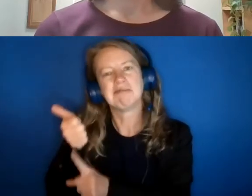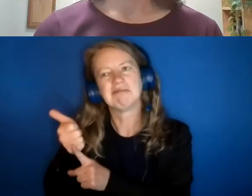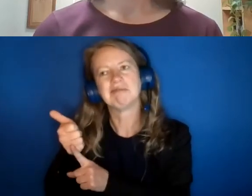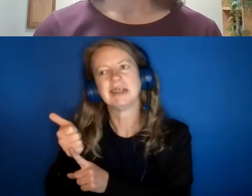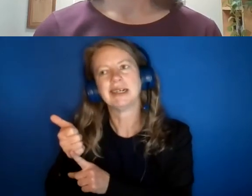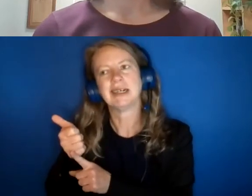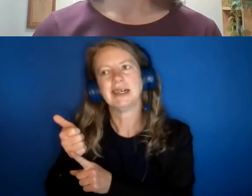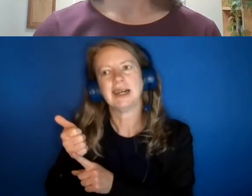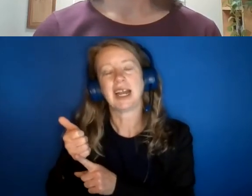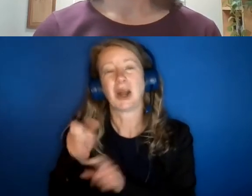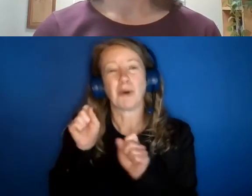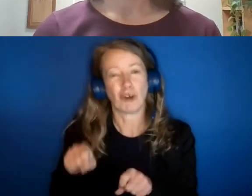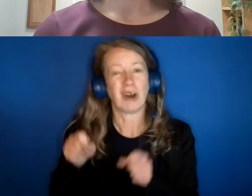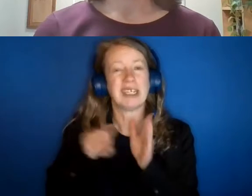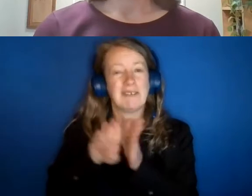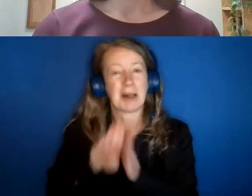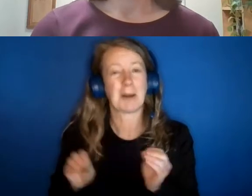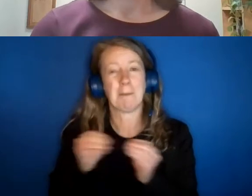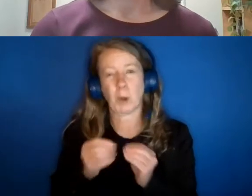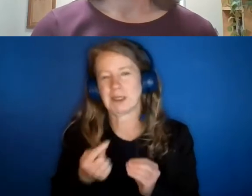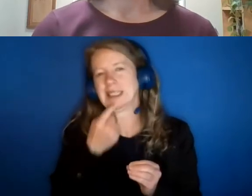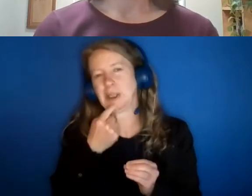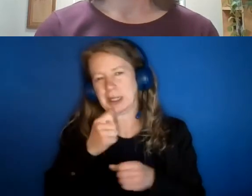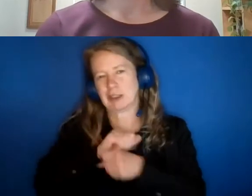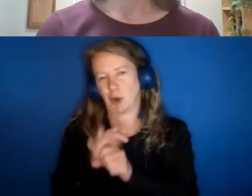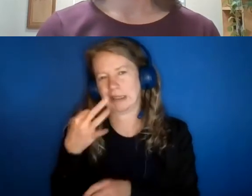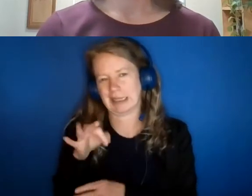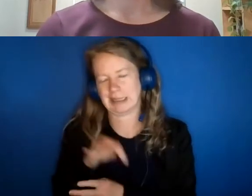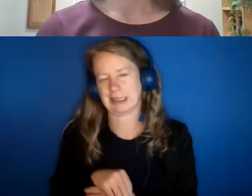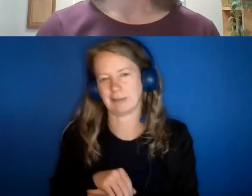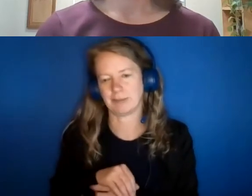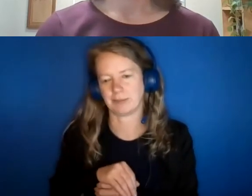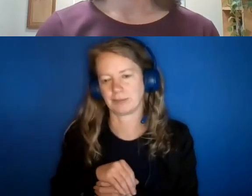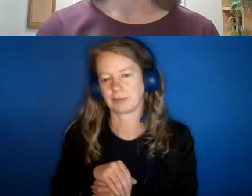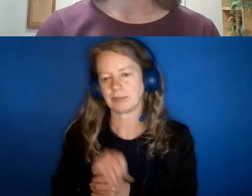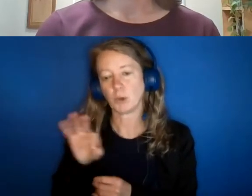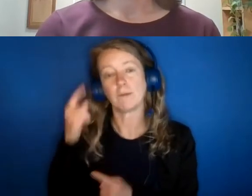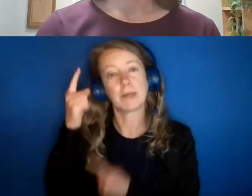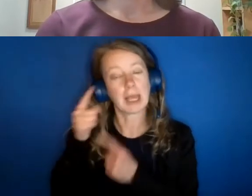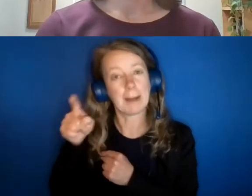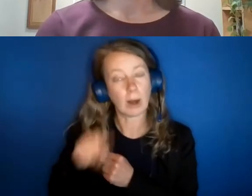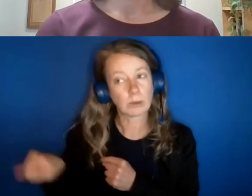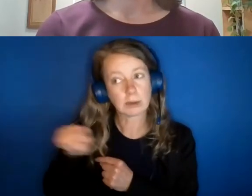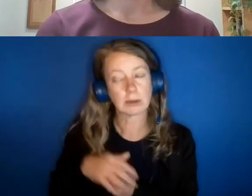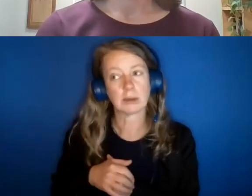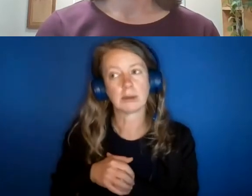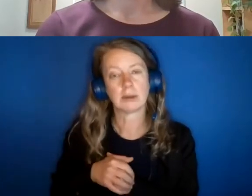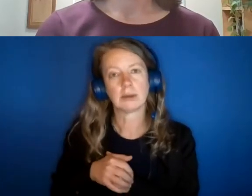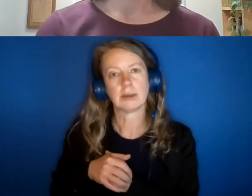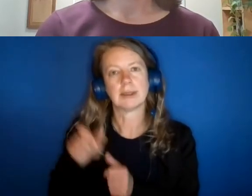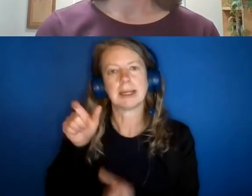more severe COVID illness. And so some of those folks, if we think about who that would be, are going to be people older